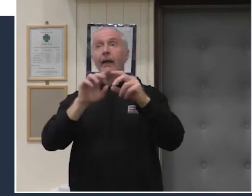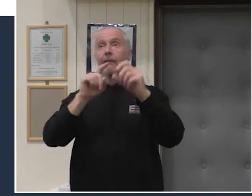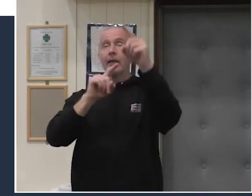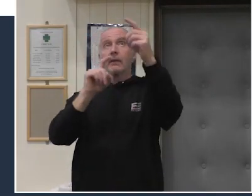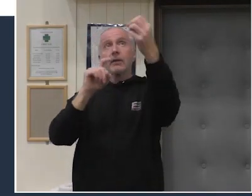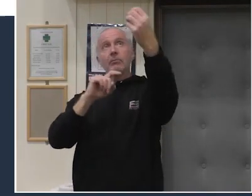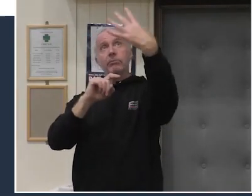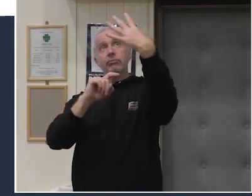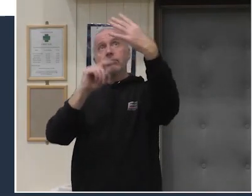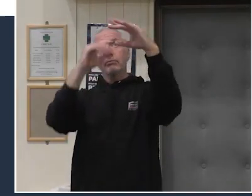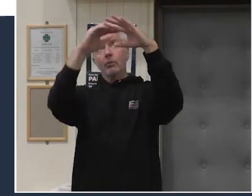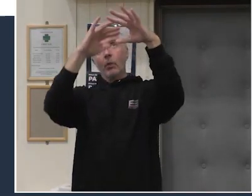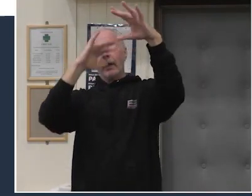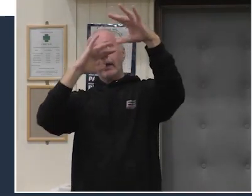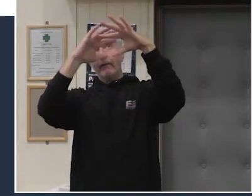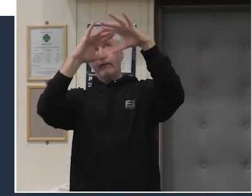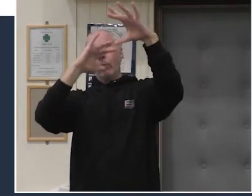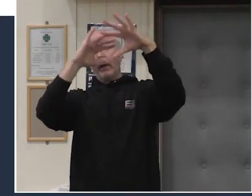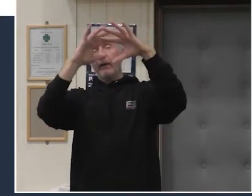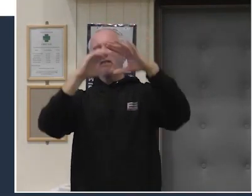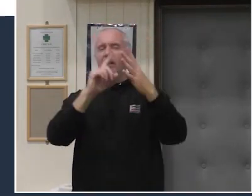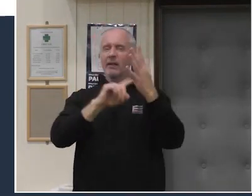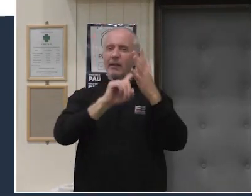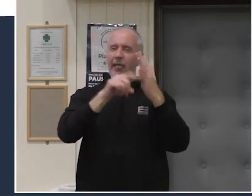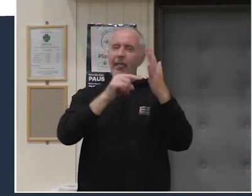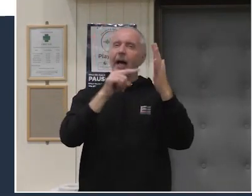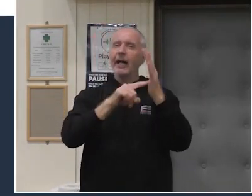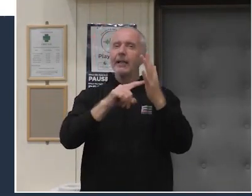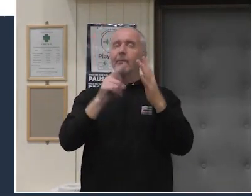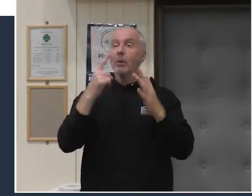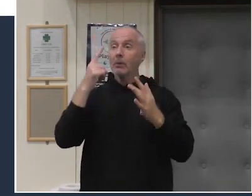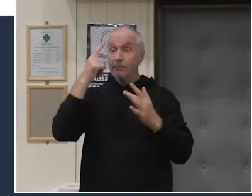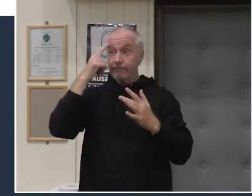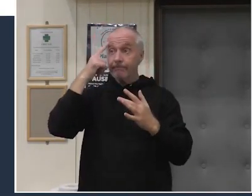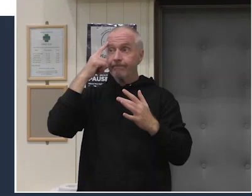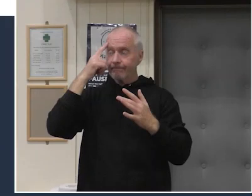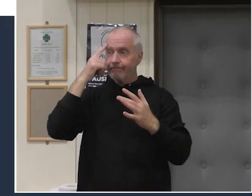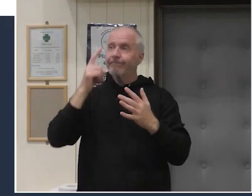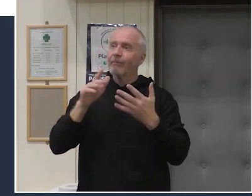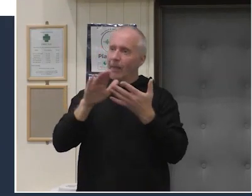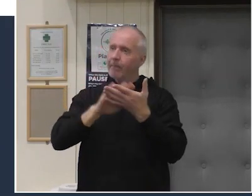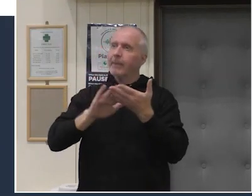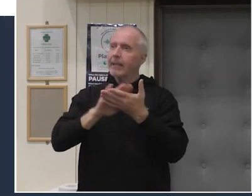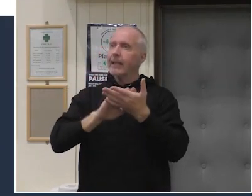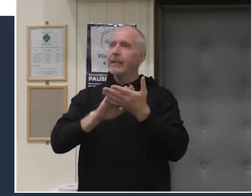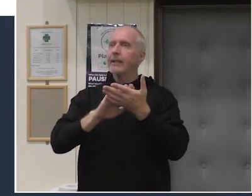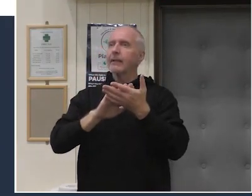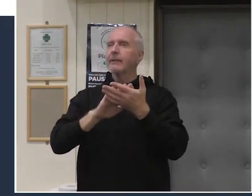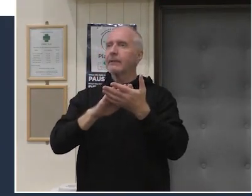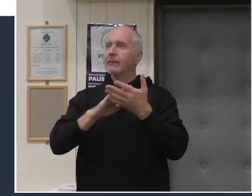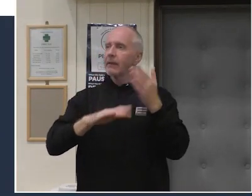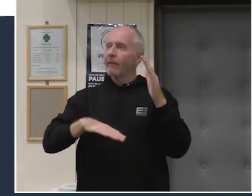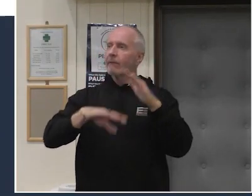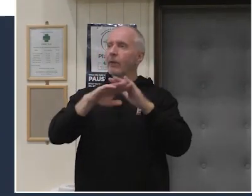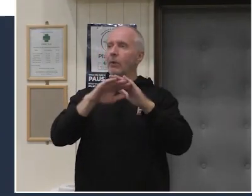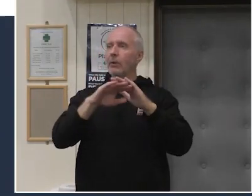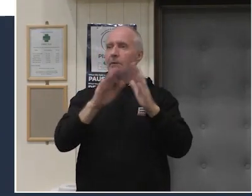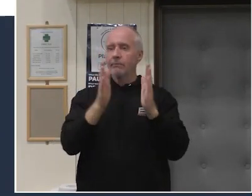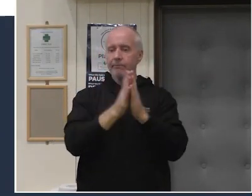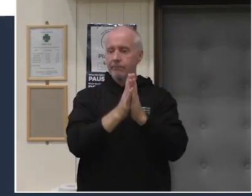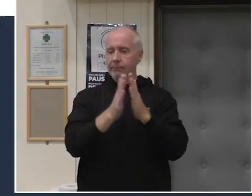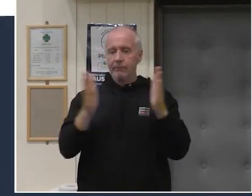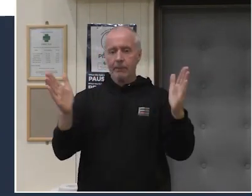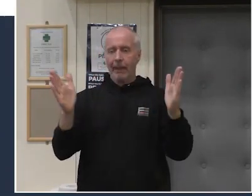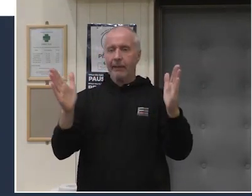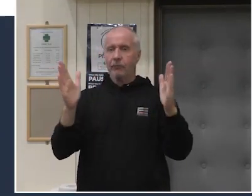light, I'll keep referring to it as light, but just think every time I say light, I actually probably mean full spectrum radiation.